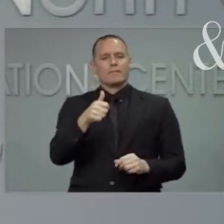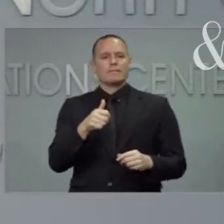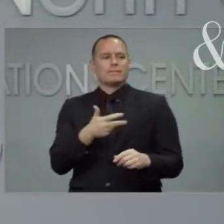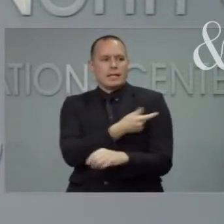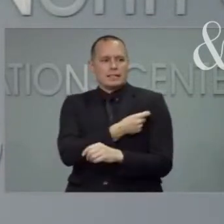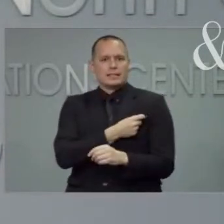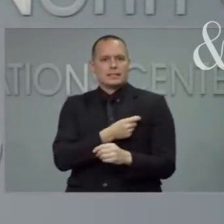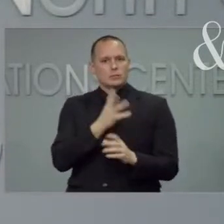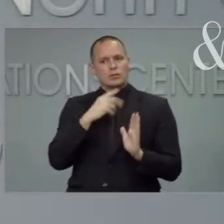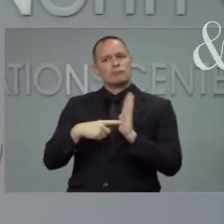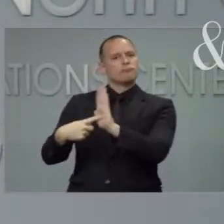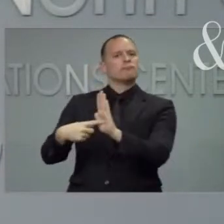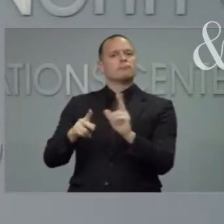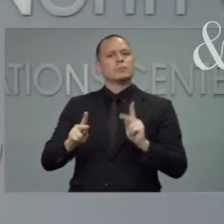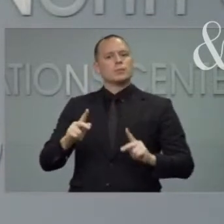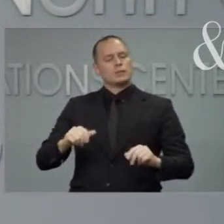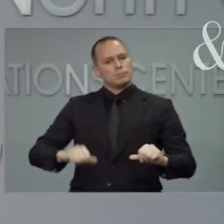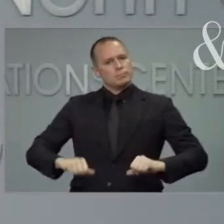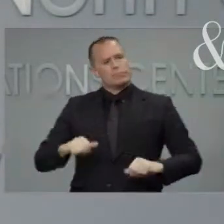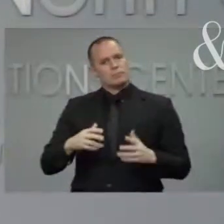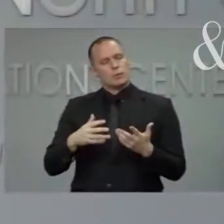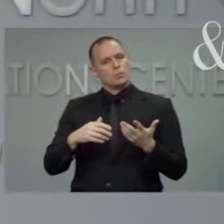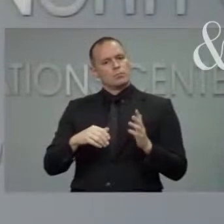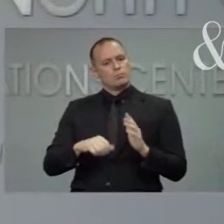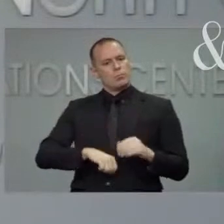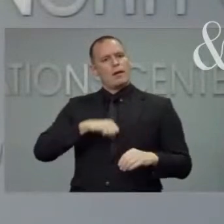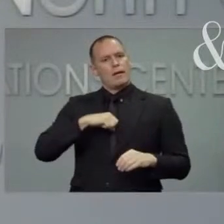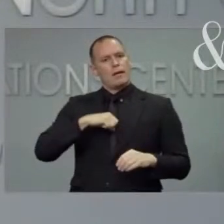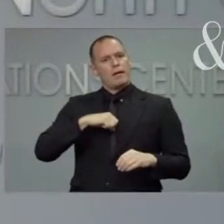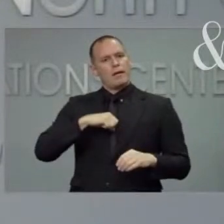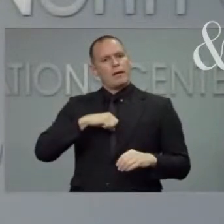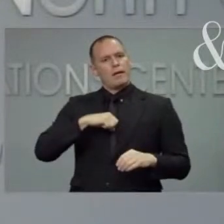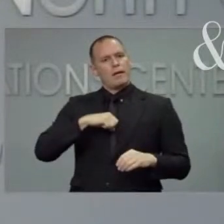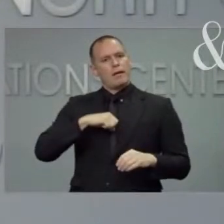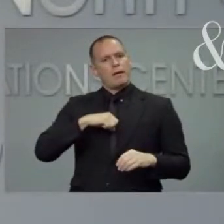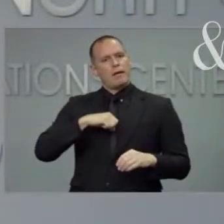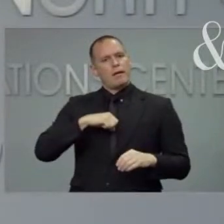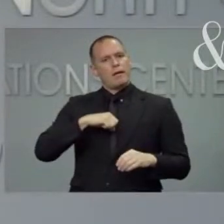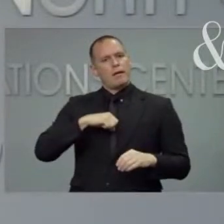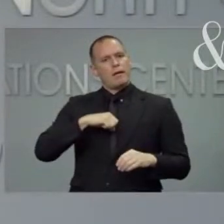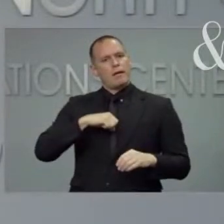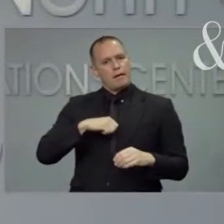in the other communities that we're working in, to try to get leaders